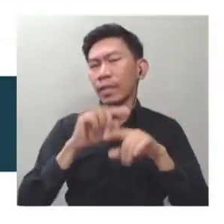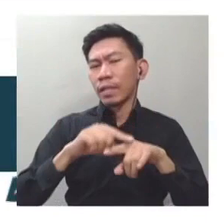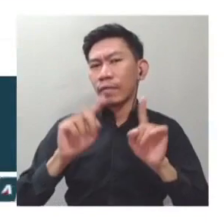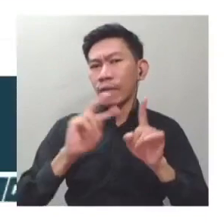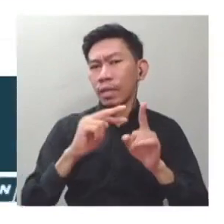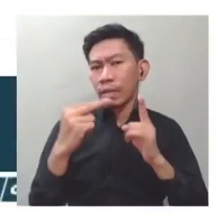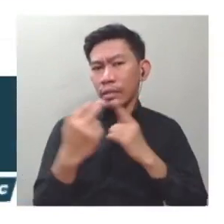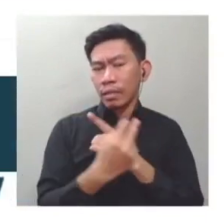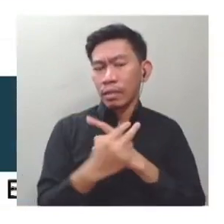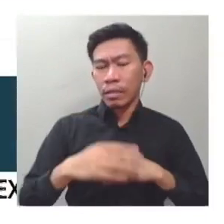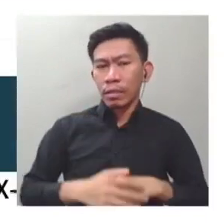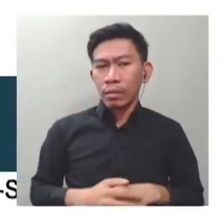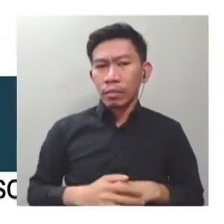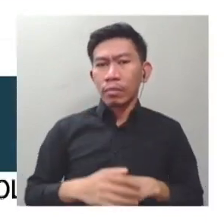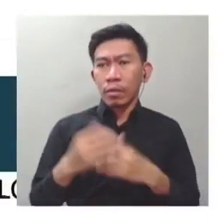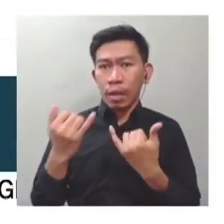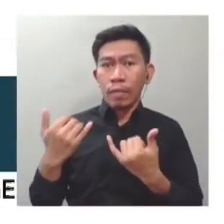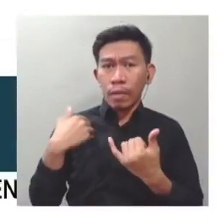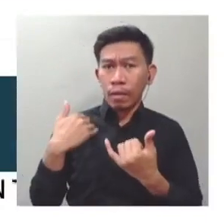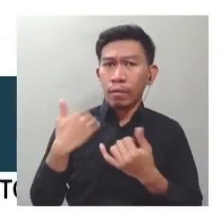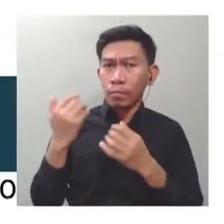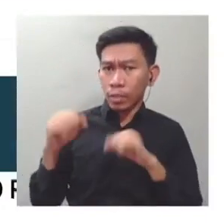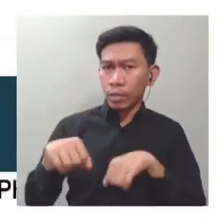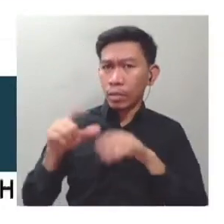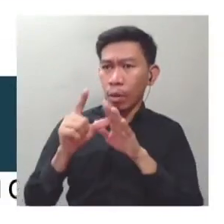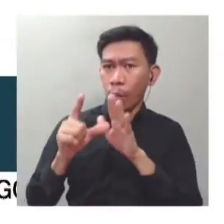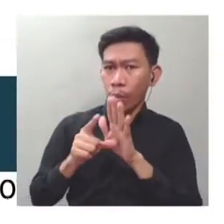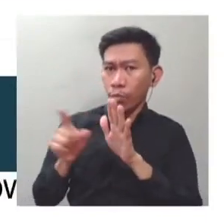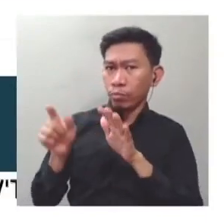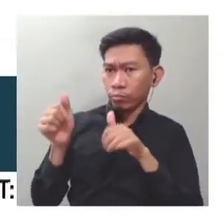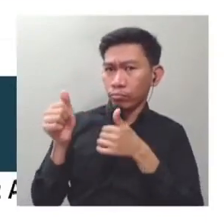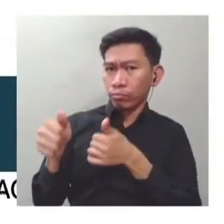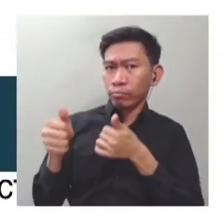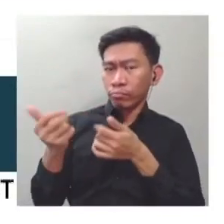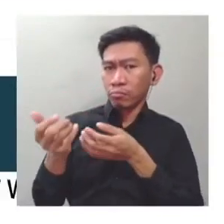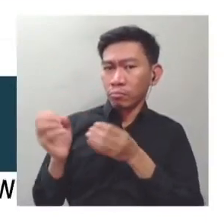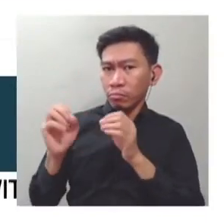legal option is available. Mm-hmm. We should do it. Do it now.